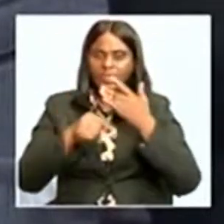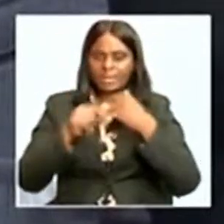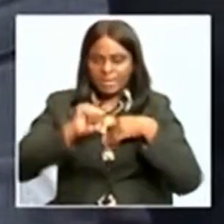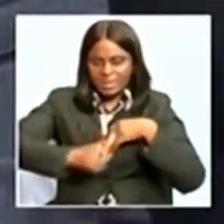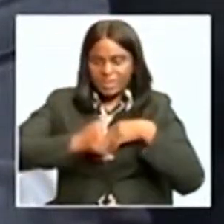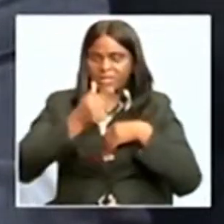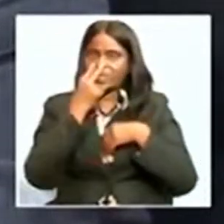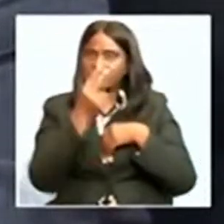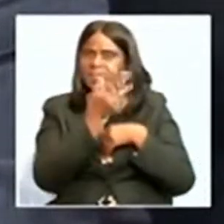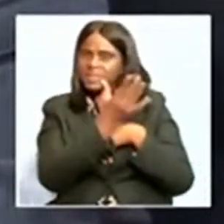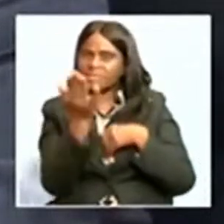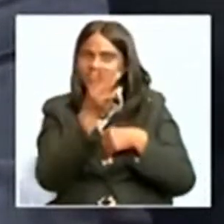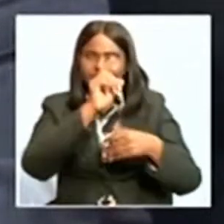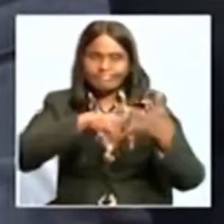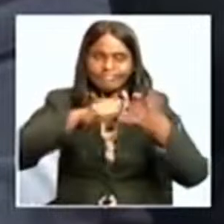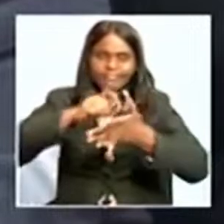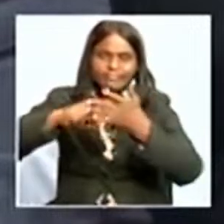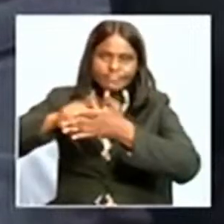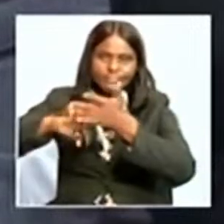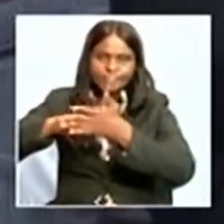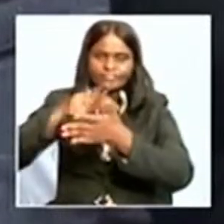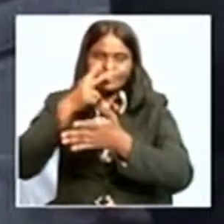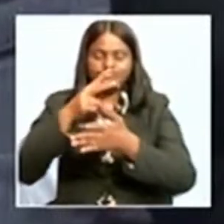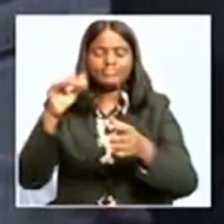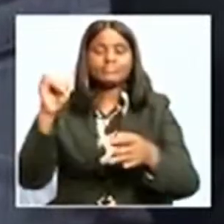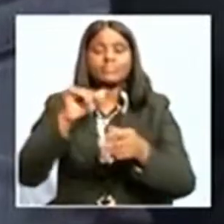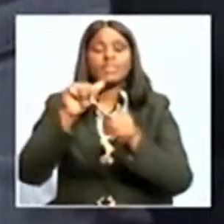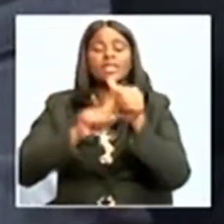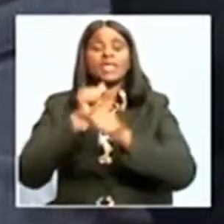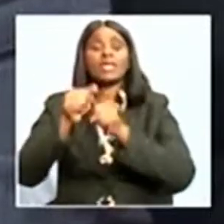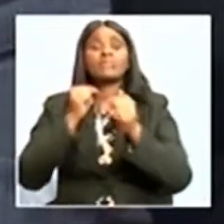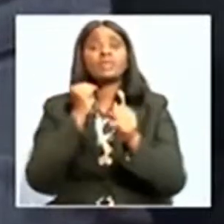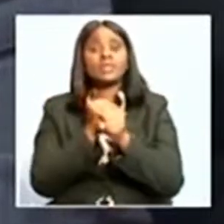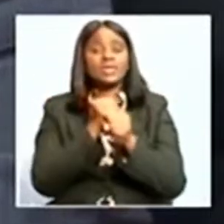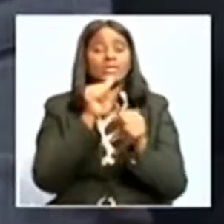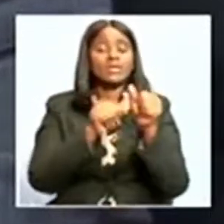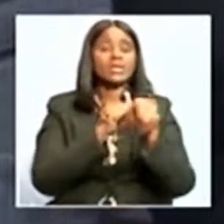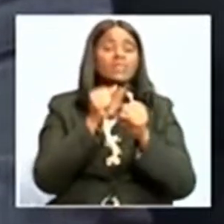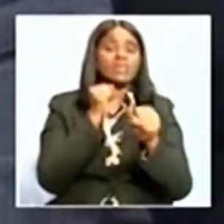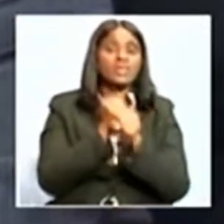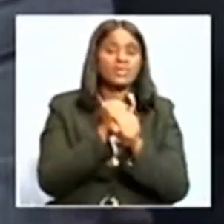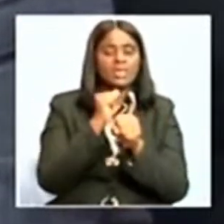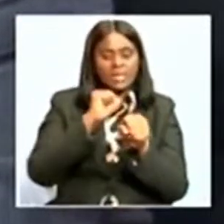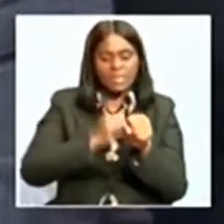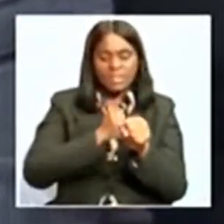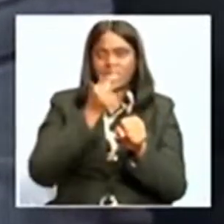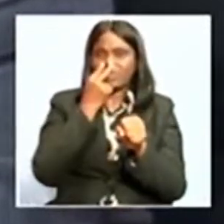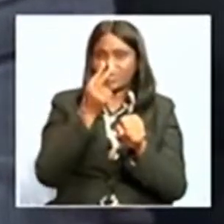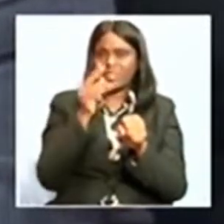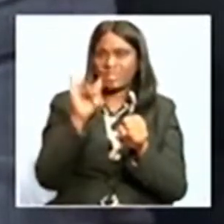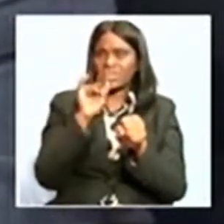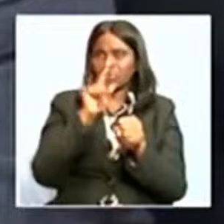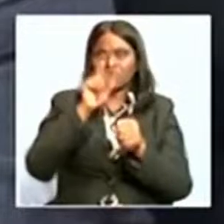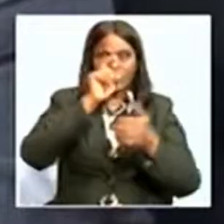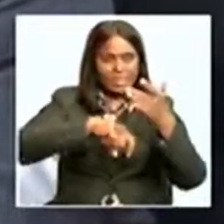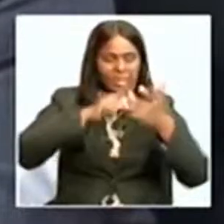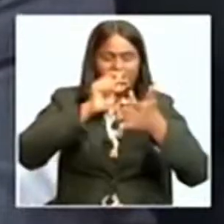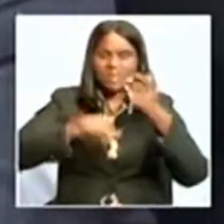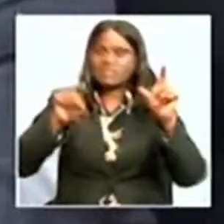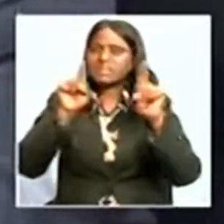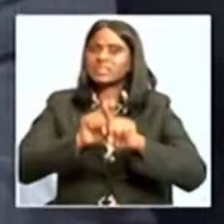looking at taxation, year in, year out, we seem to be taxing the same